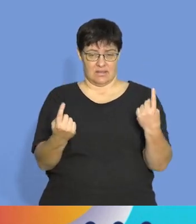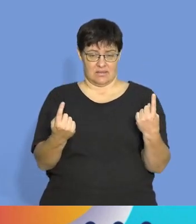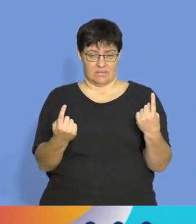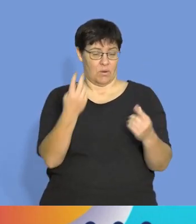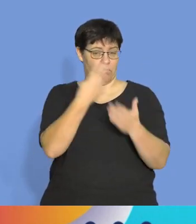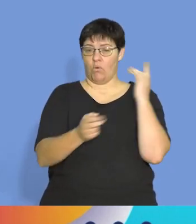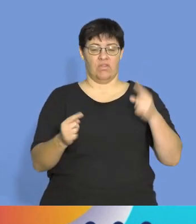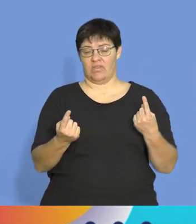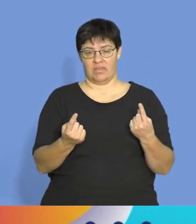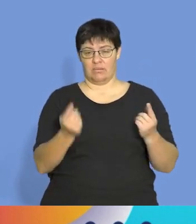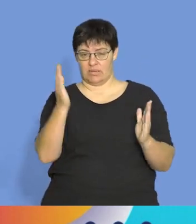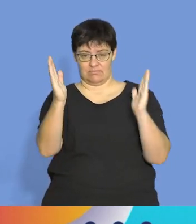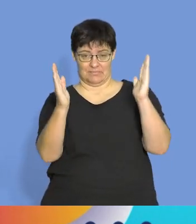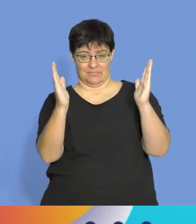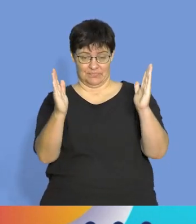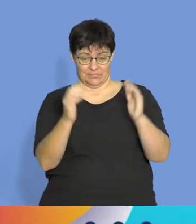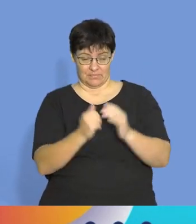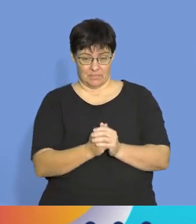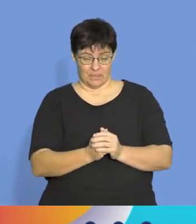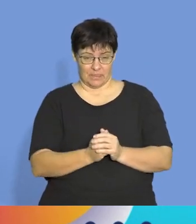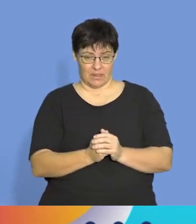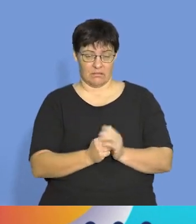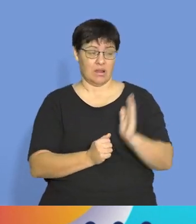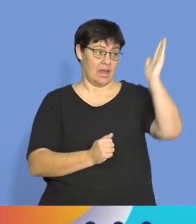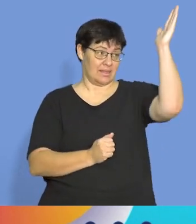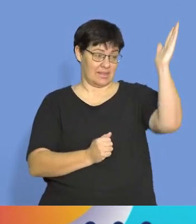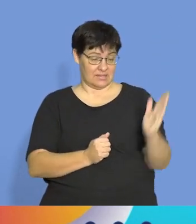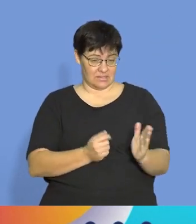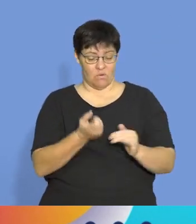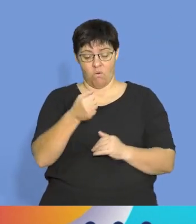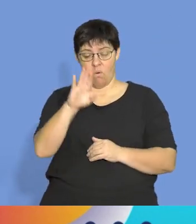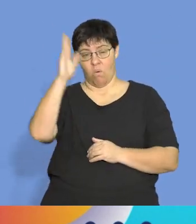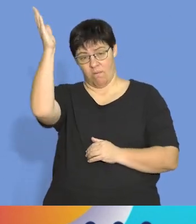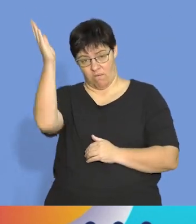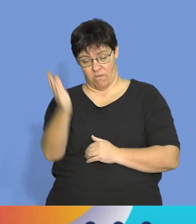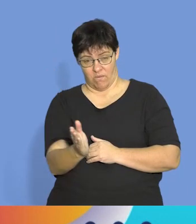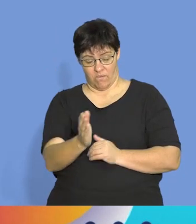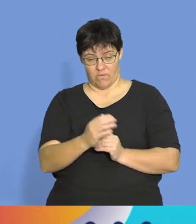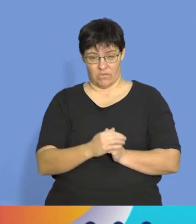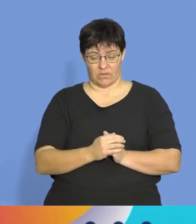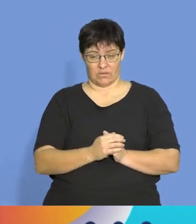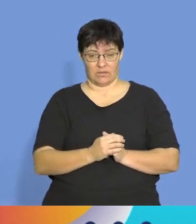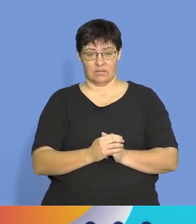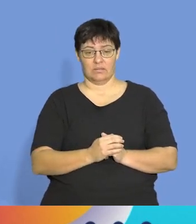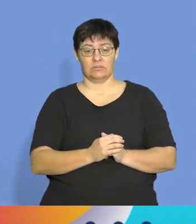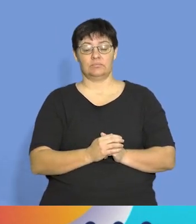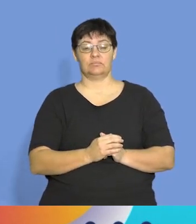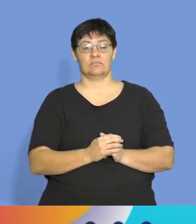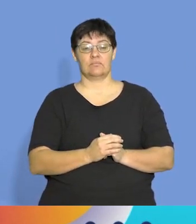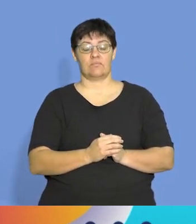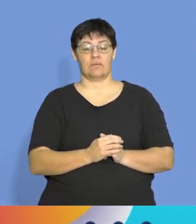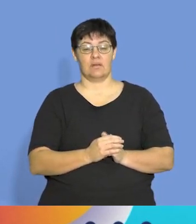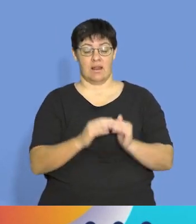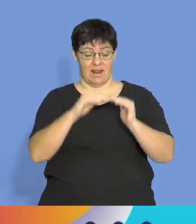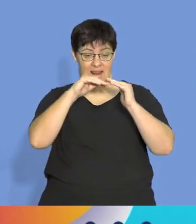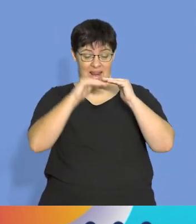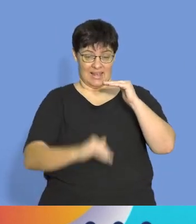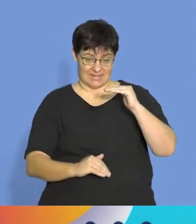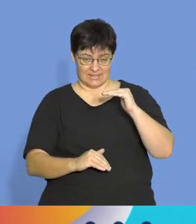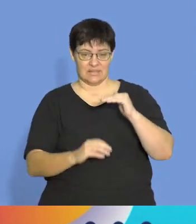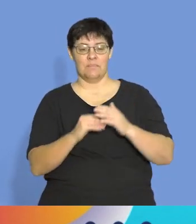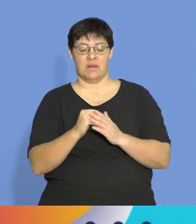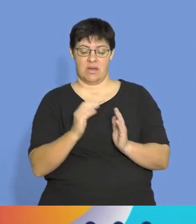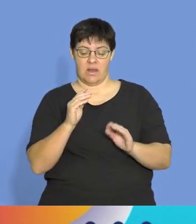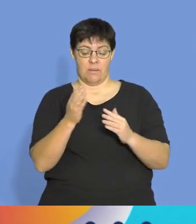see how I'm showing you this based on the graph that I have. I said it's this arm or that arm there, but with the less